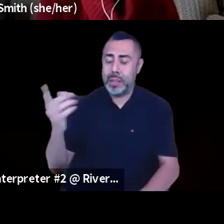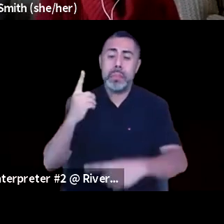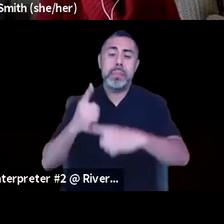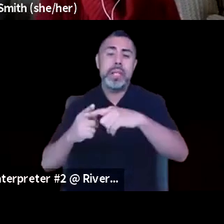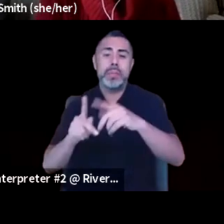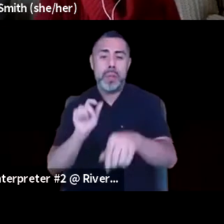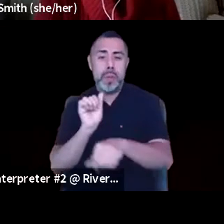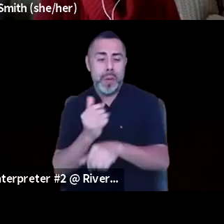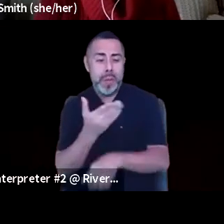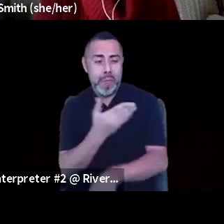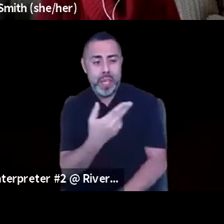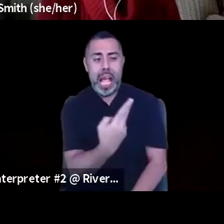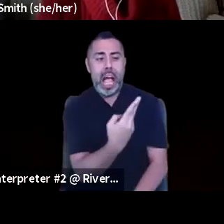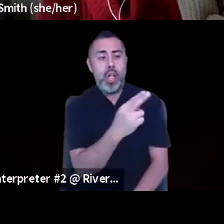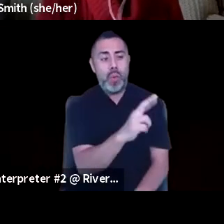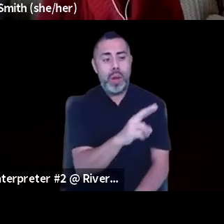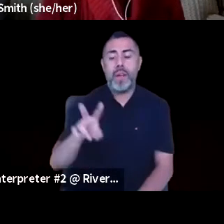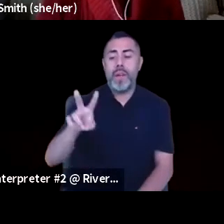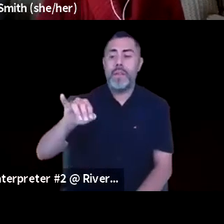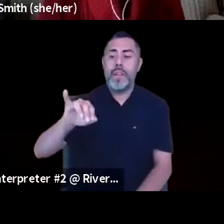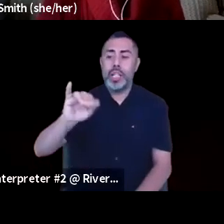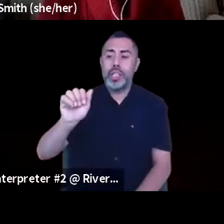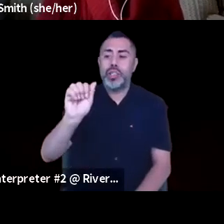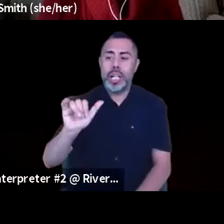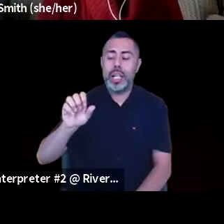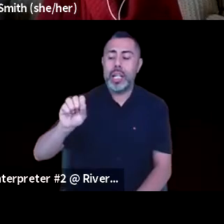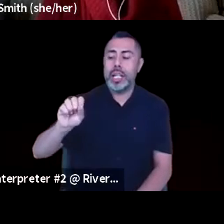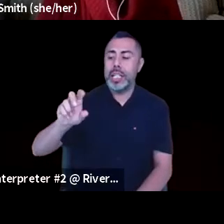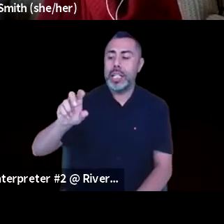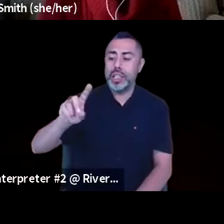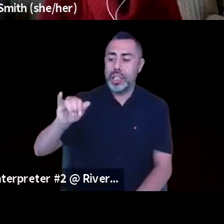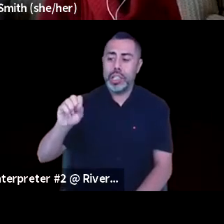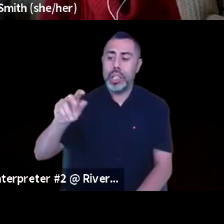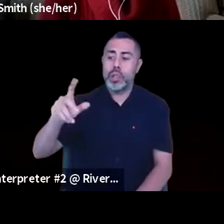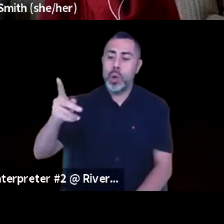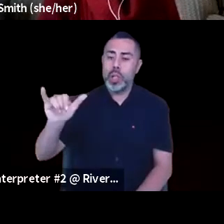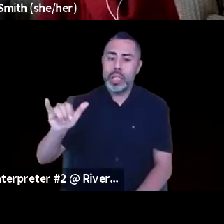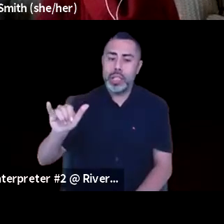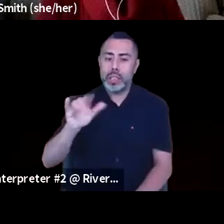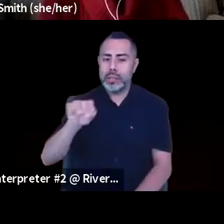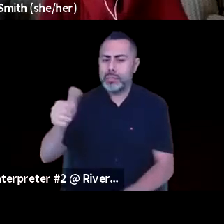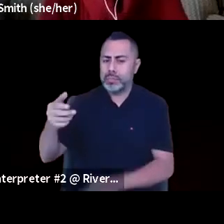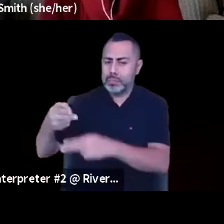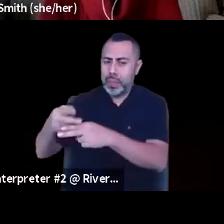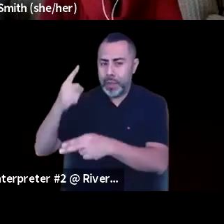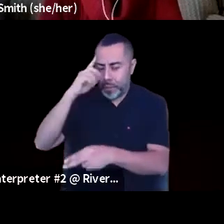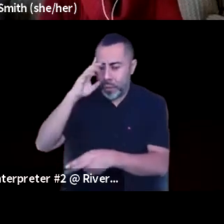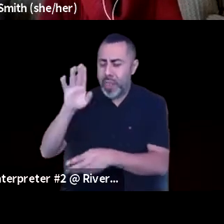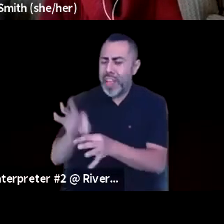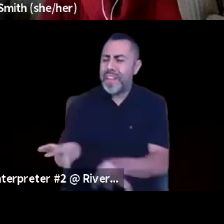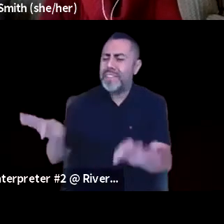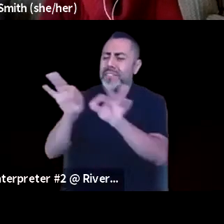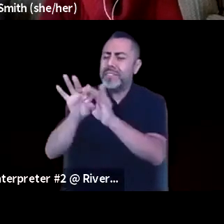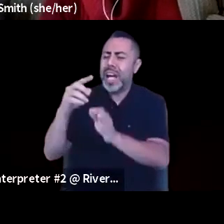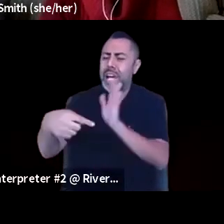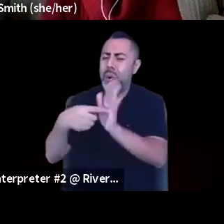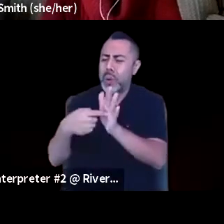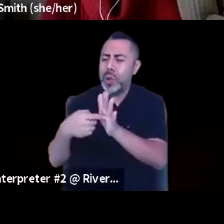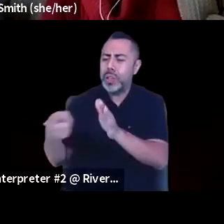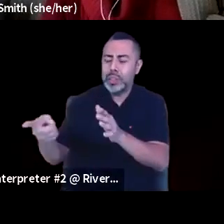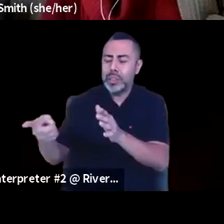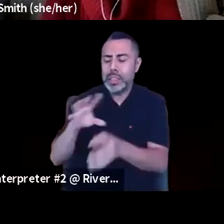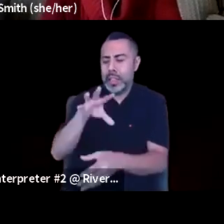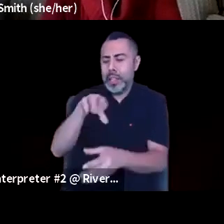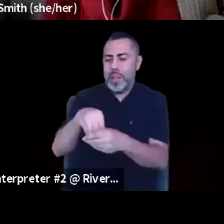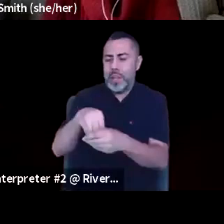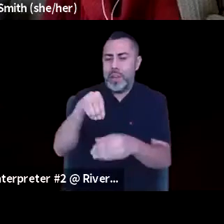Vijay Matthew, JD Stokely, and Thea Rogers in particular, for the vital roles they're playing in transferring this information to the arts and culture